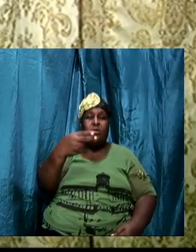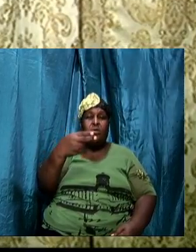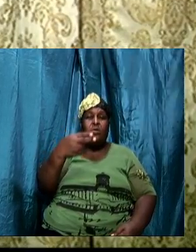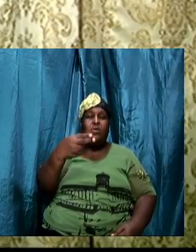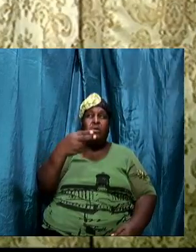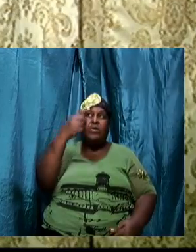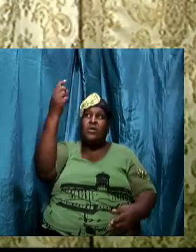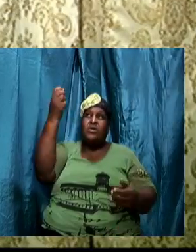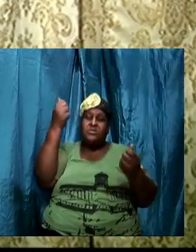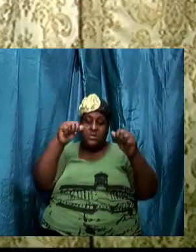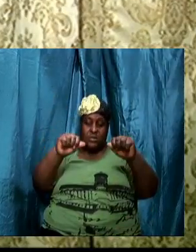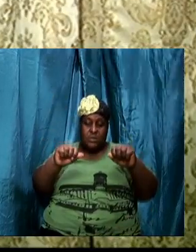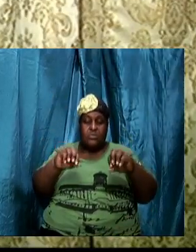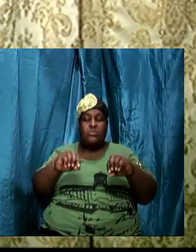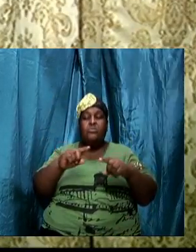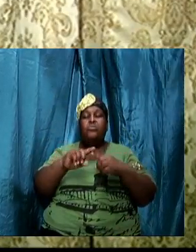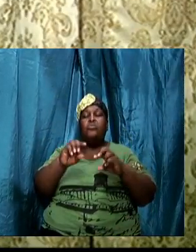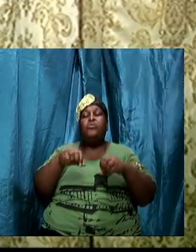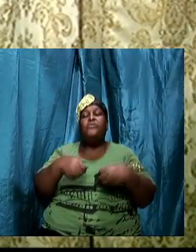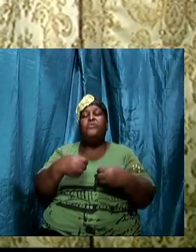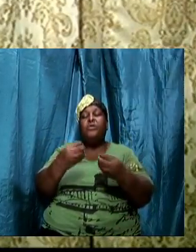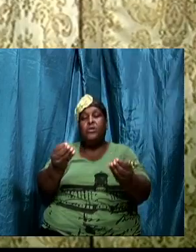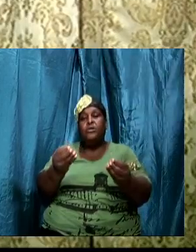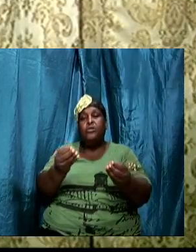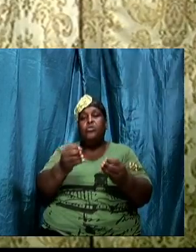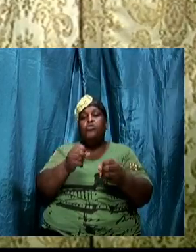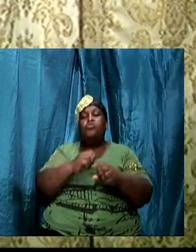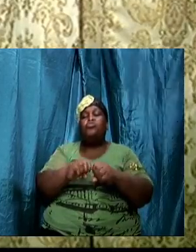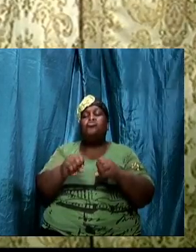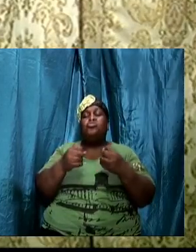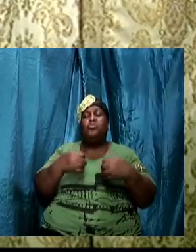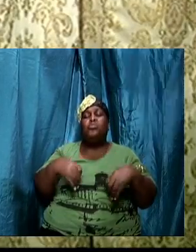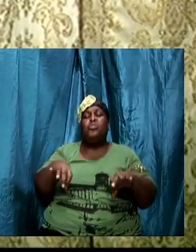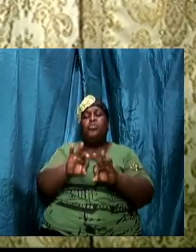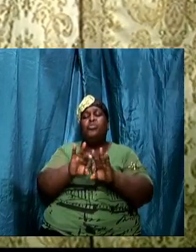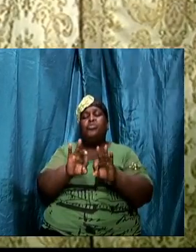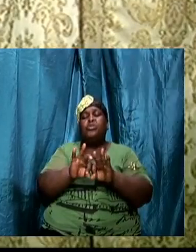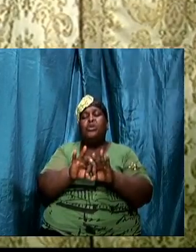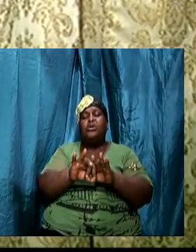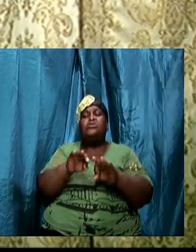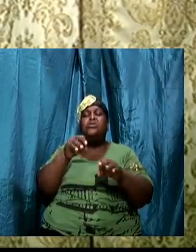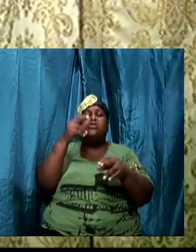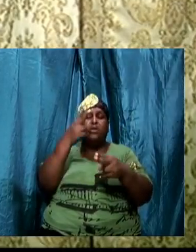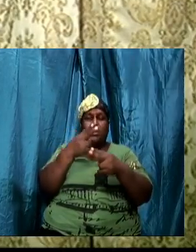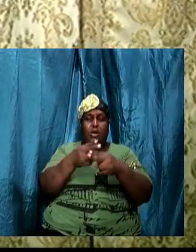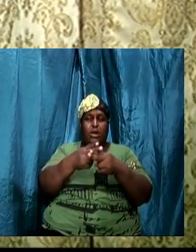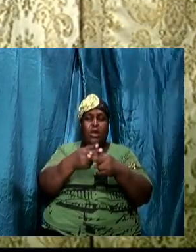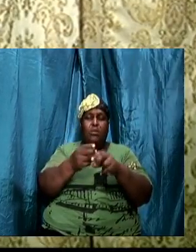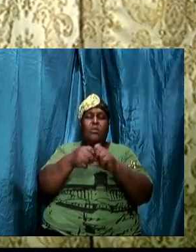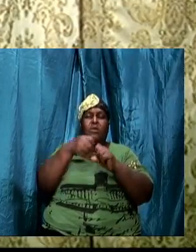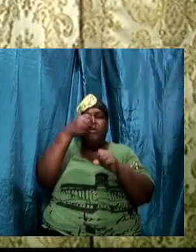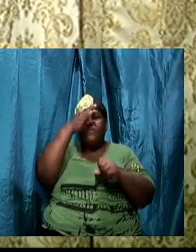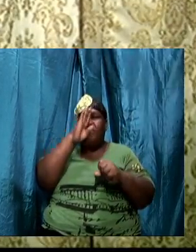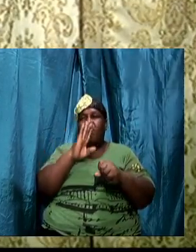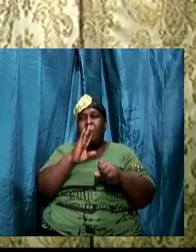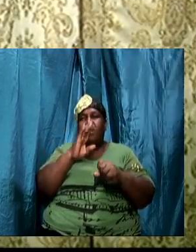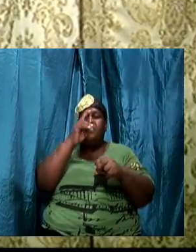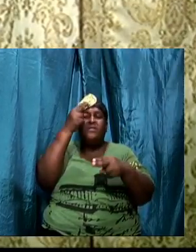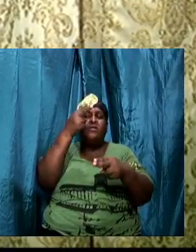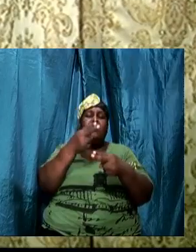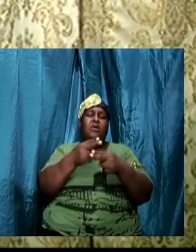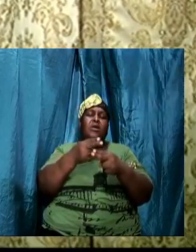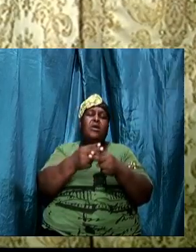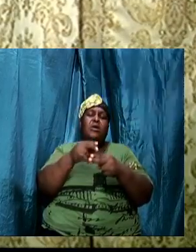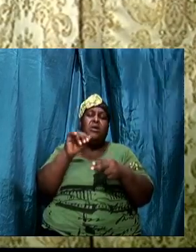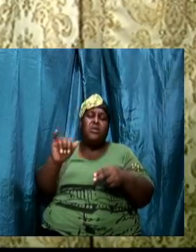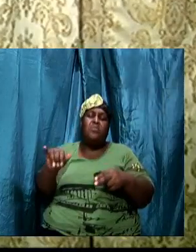provide. And so it is significant, the name of Almighty God, the name that